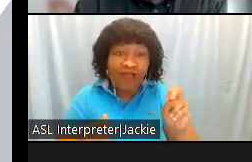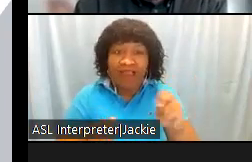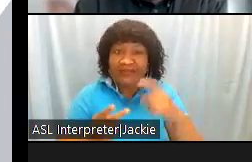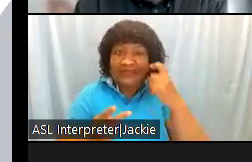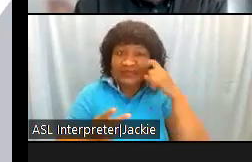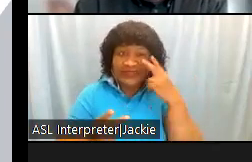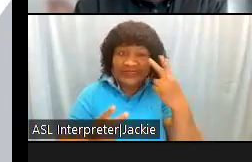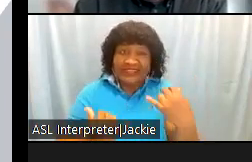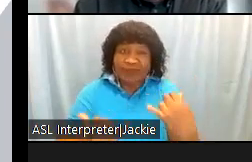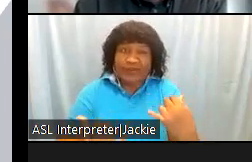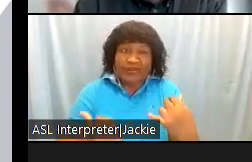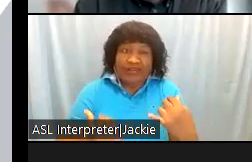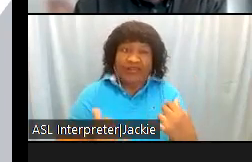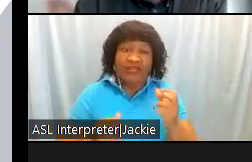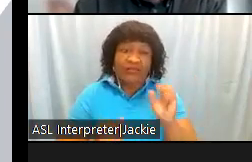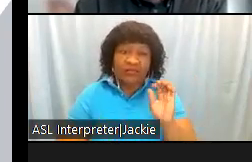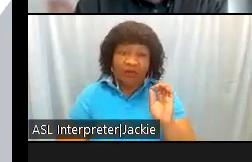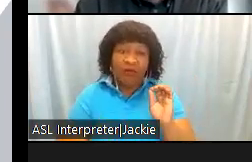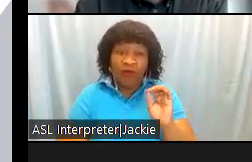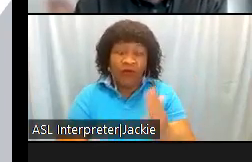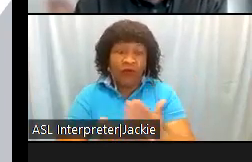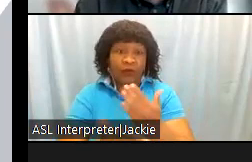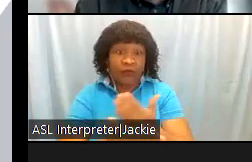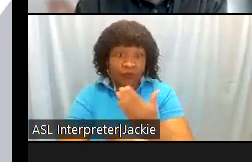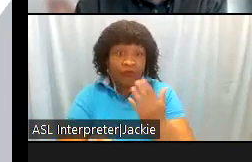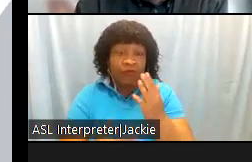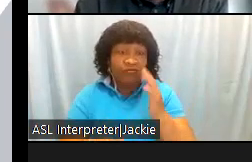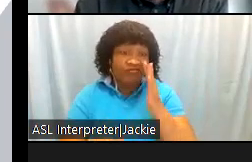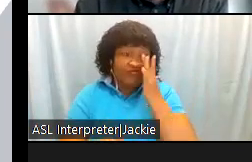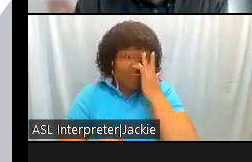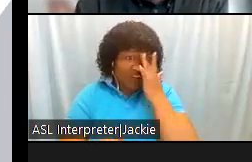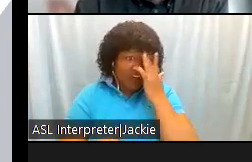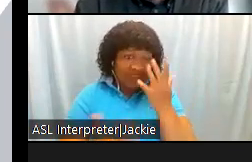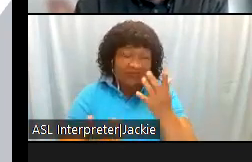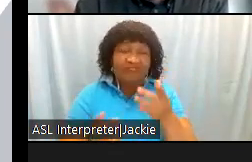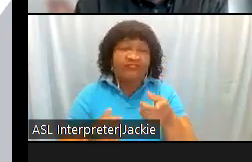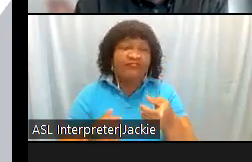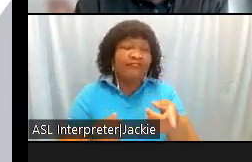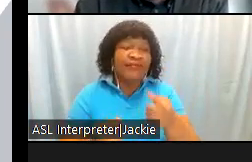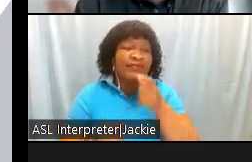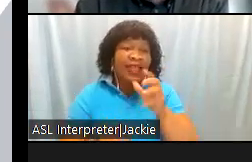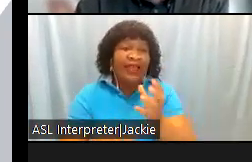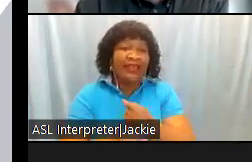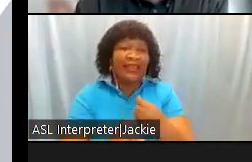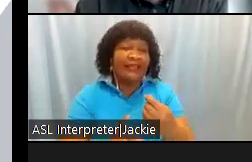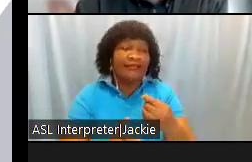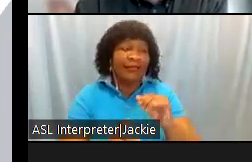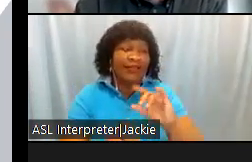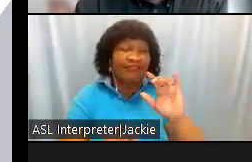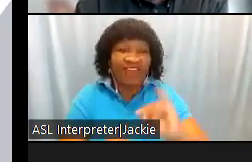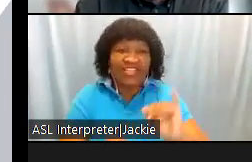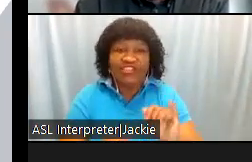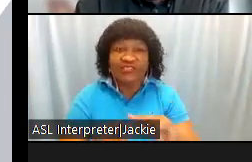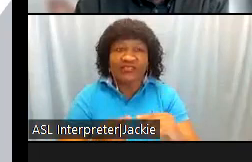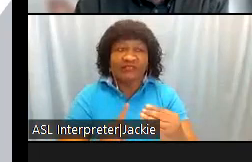latest. And the new variants can actually dodge some of the immunity we get from infections as well as